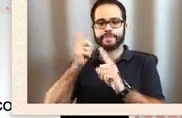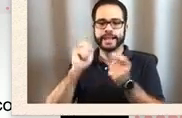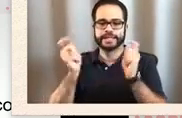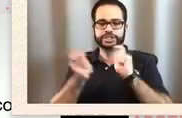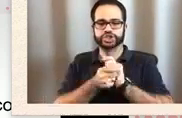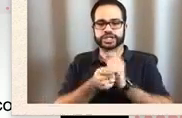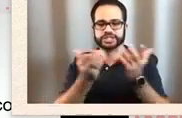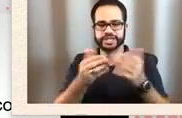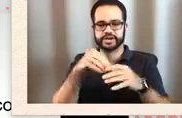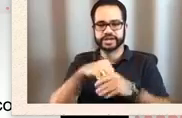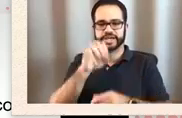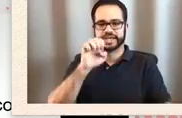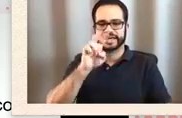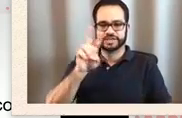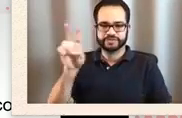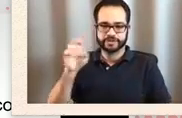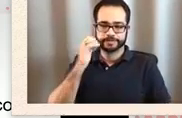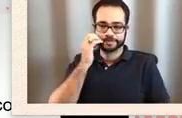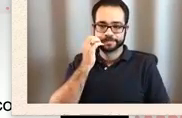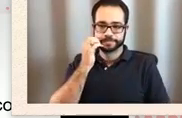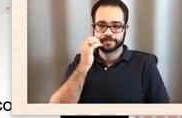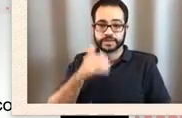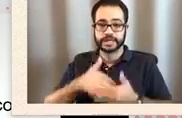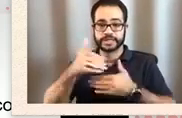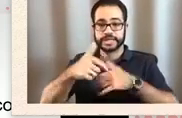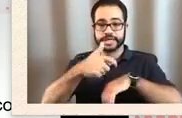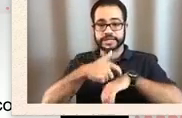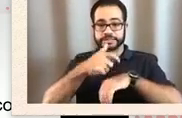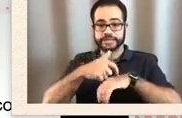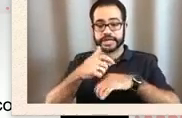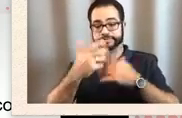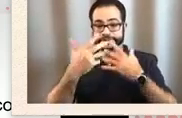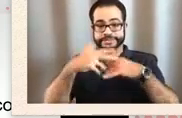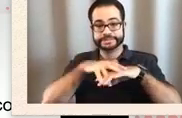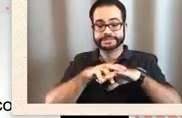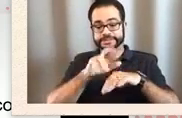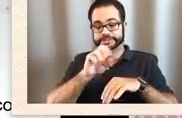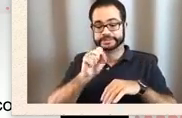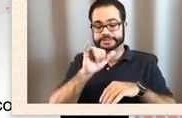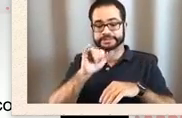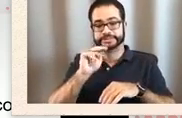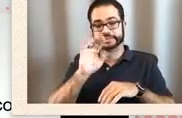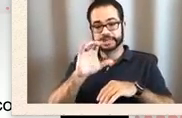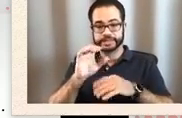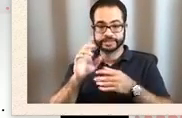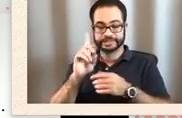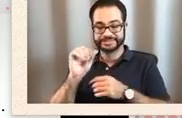mobile site the next time that the worker synchronizes the data.